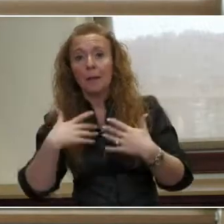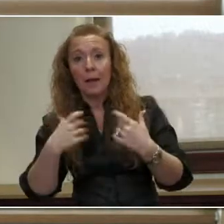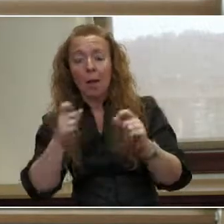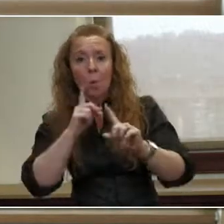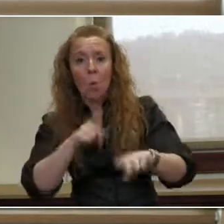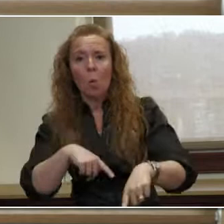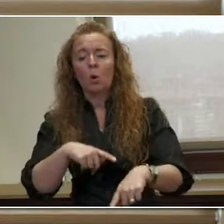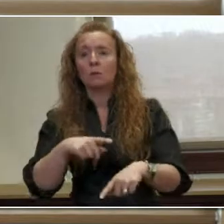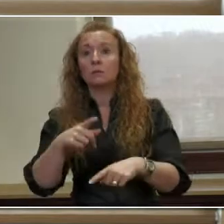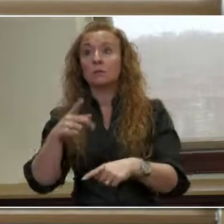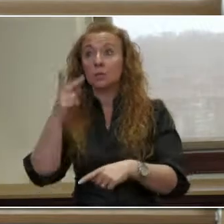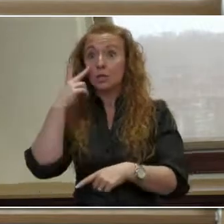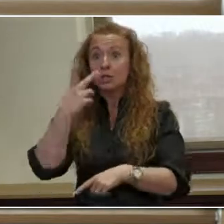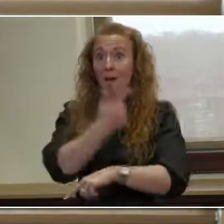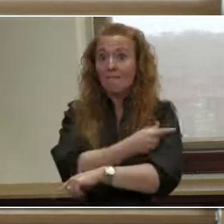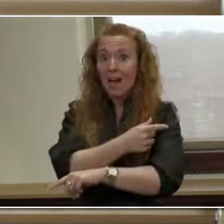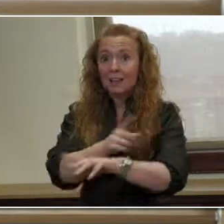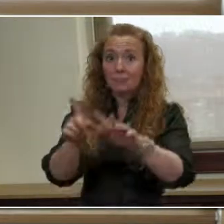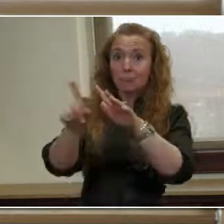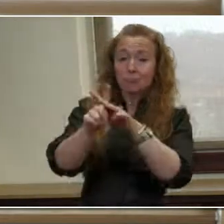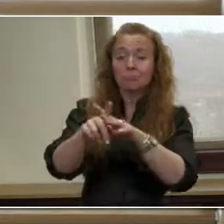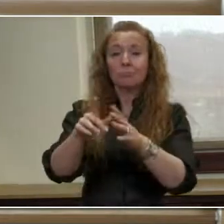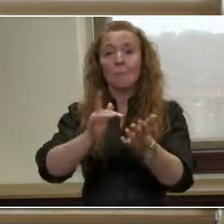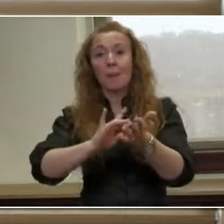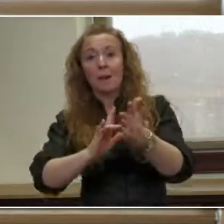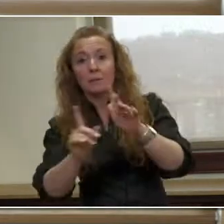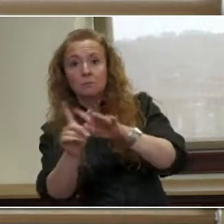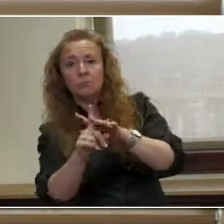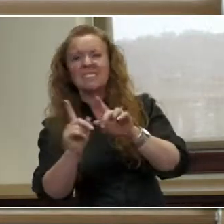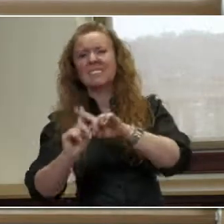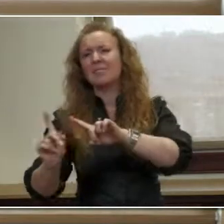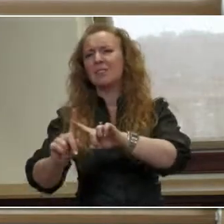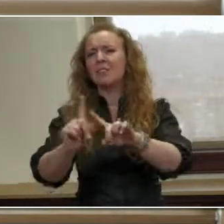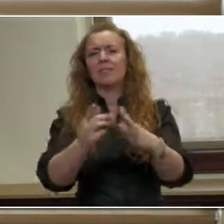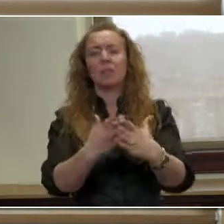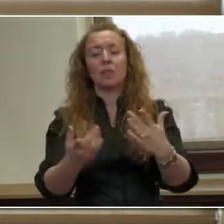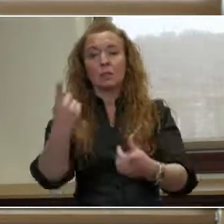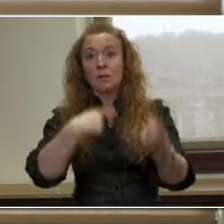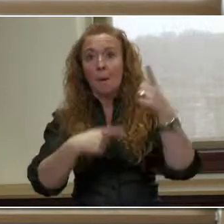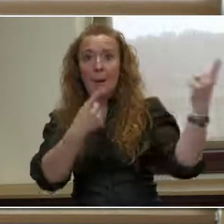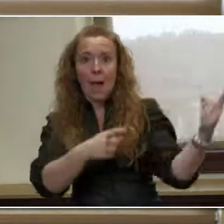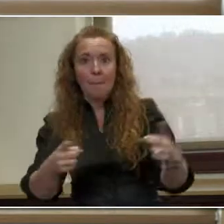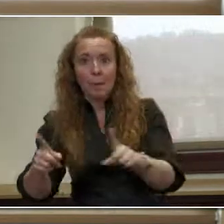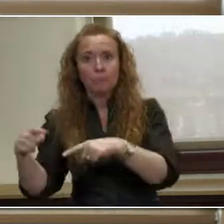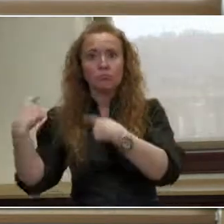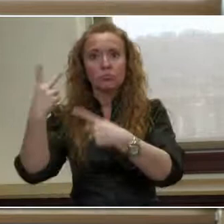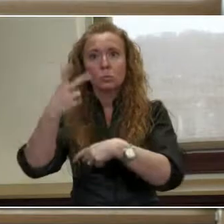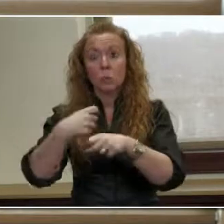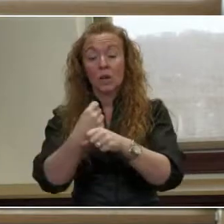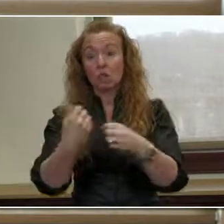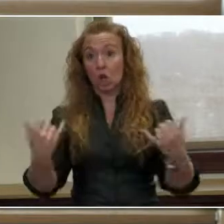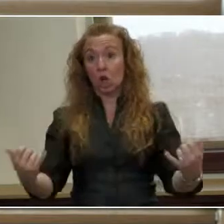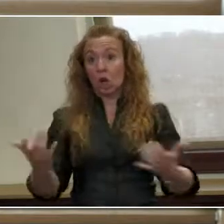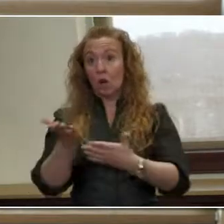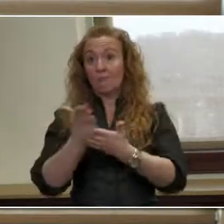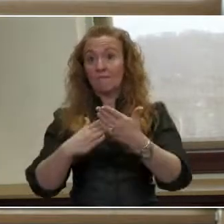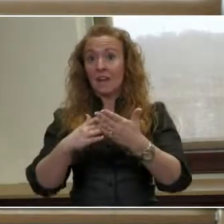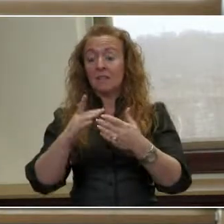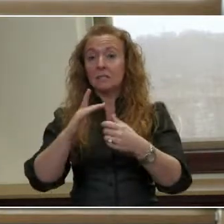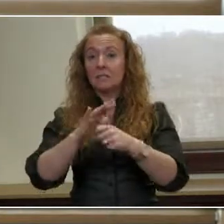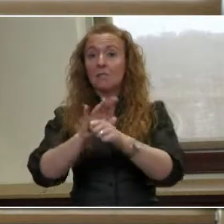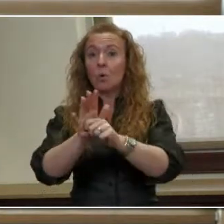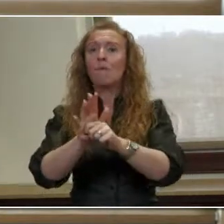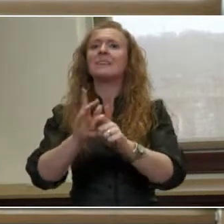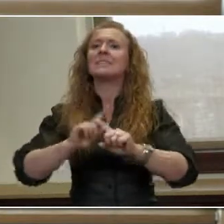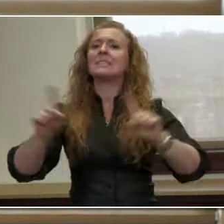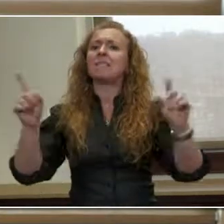and effective vaccines and therapeutics, and many other developments. The current pandemic phase is different than previous